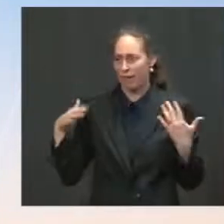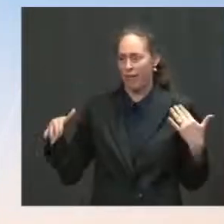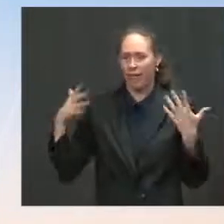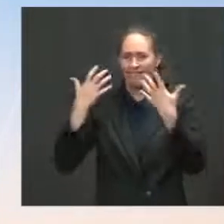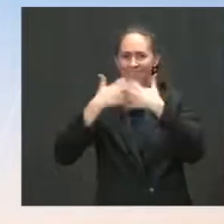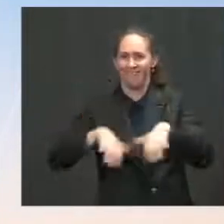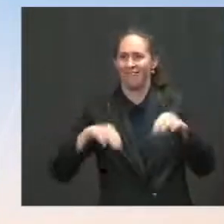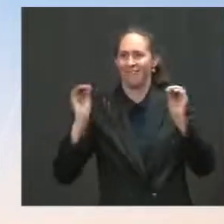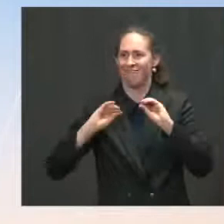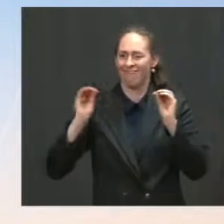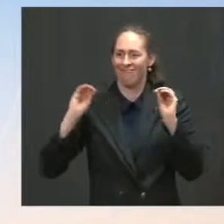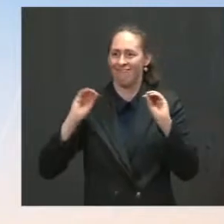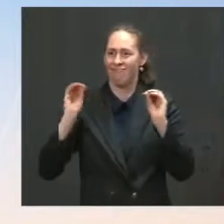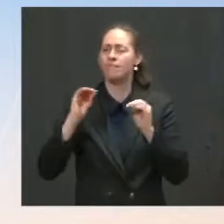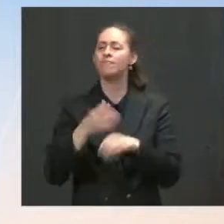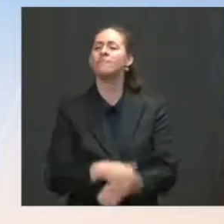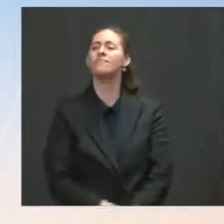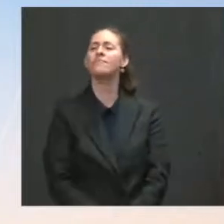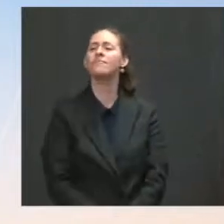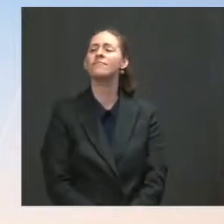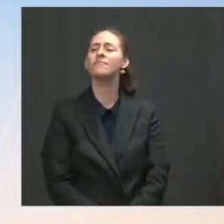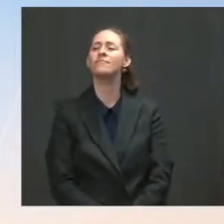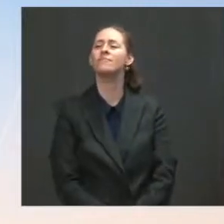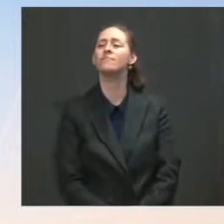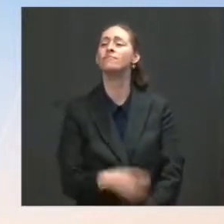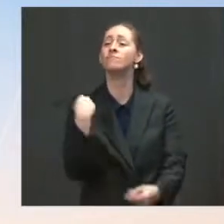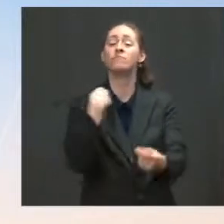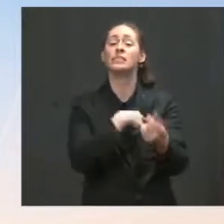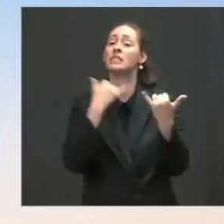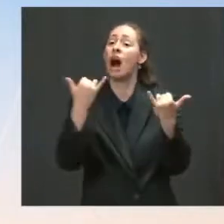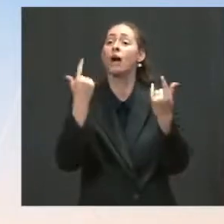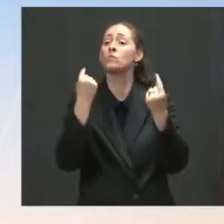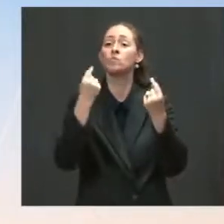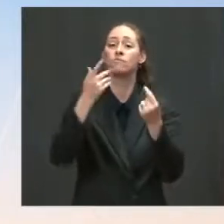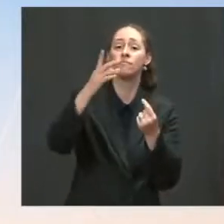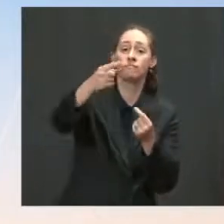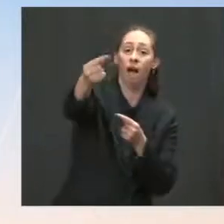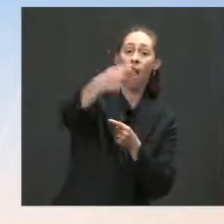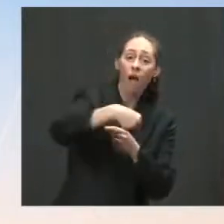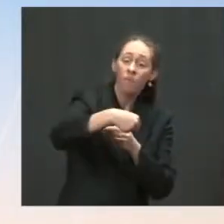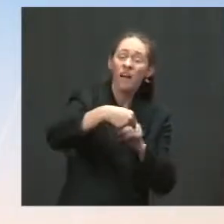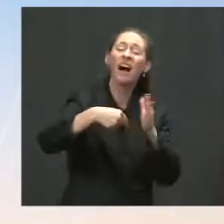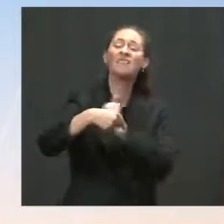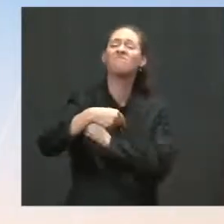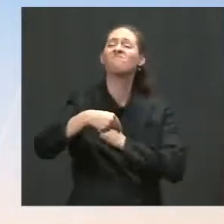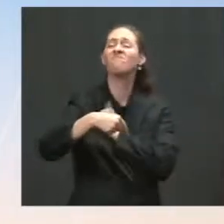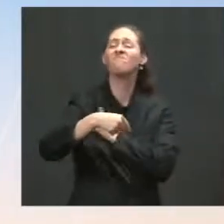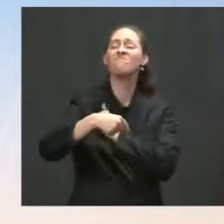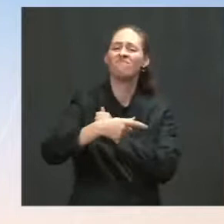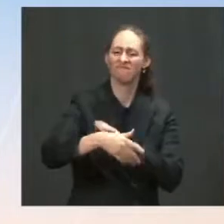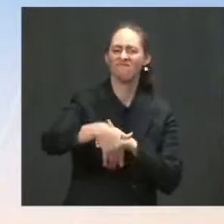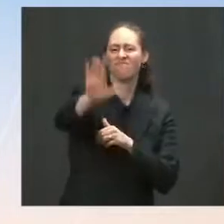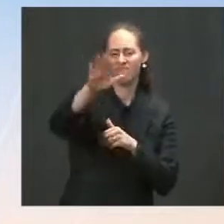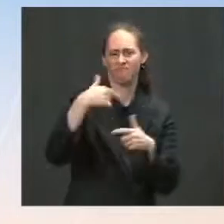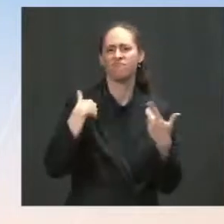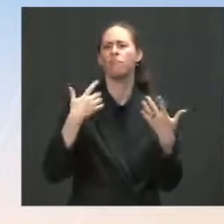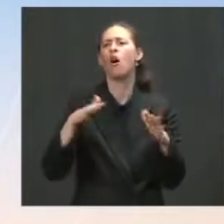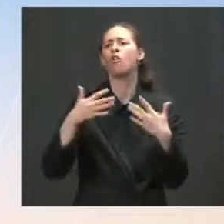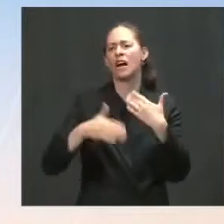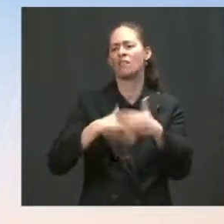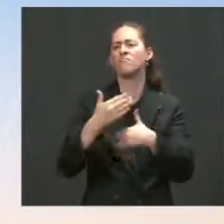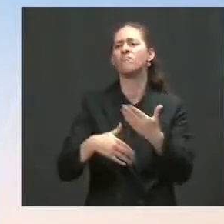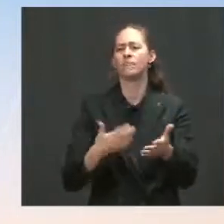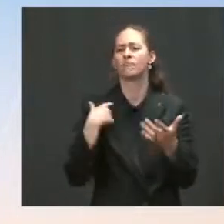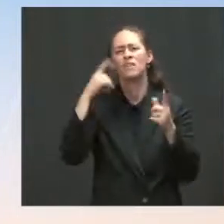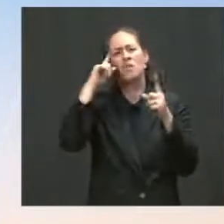of the country more quickly. But we're still at work on improving a process and improving a system that was very